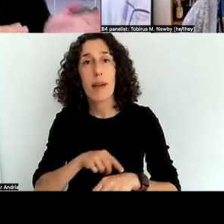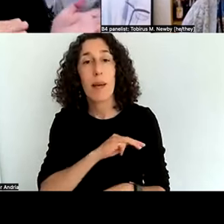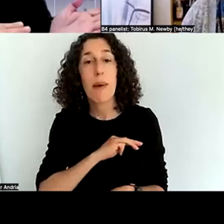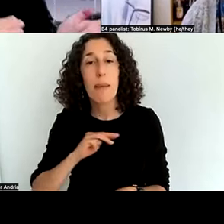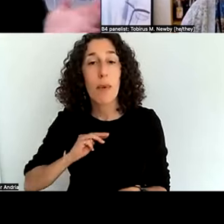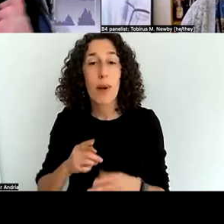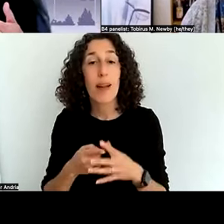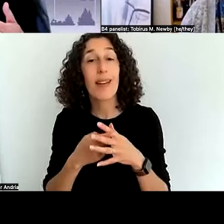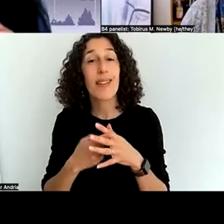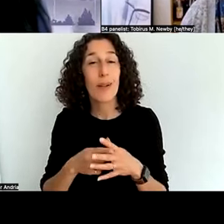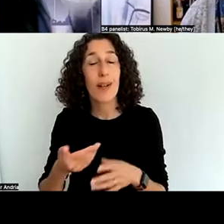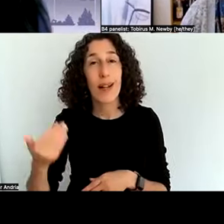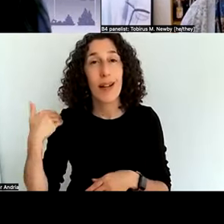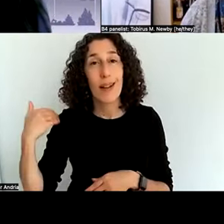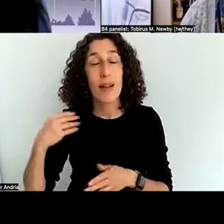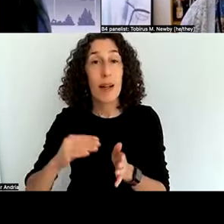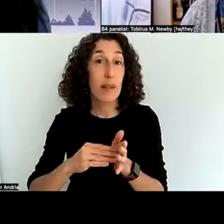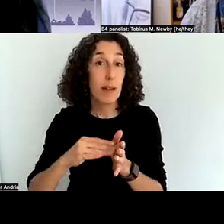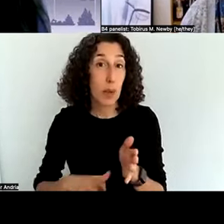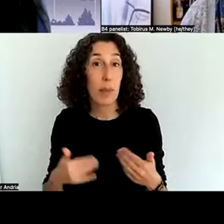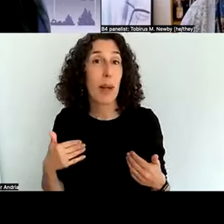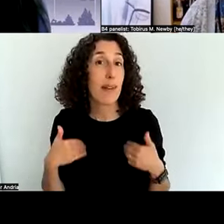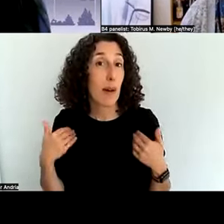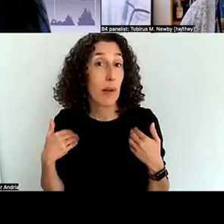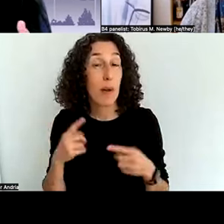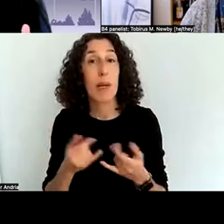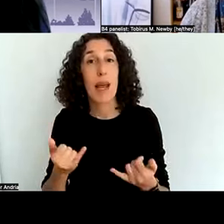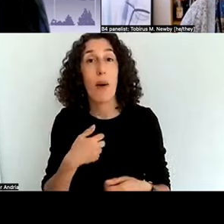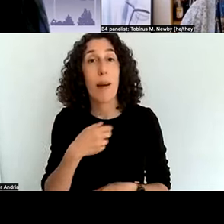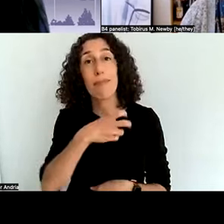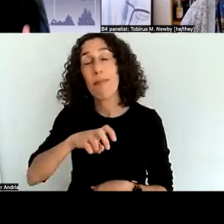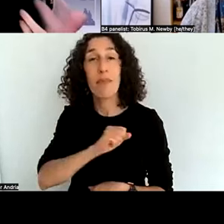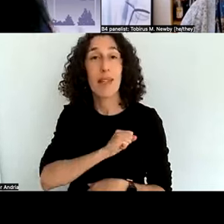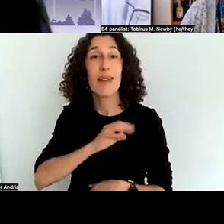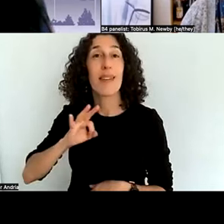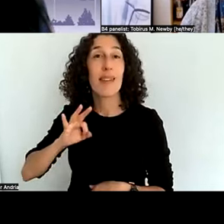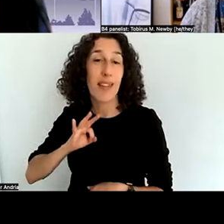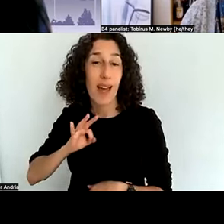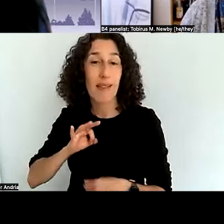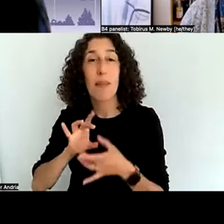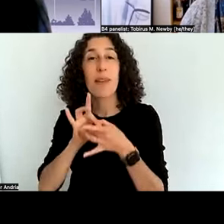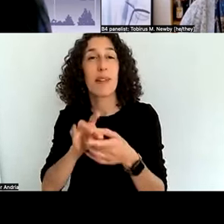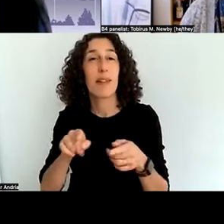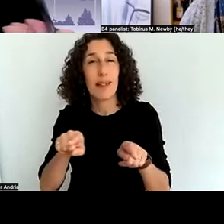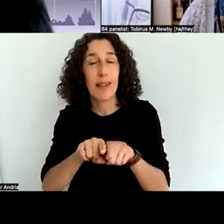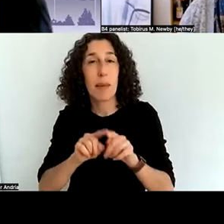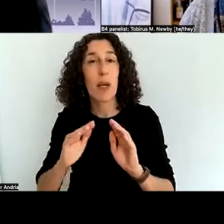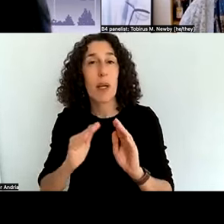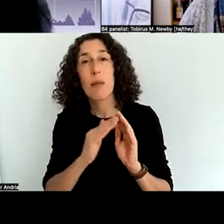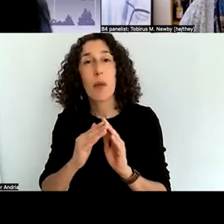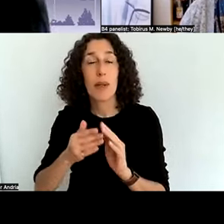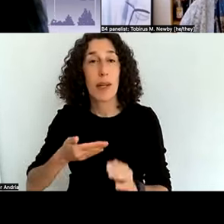younger student to now like a longtime staff member. And that I have I'm coming to it with knowing that I have a certain